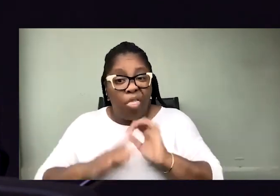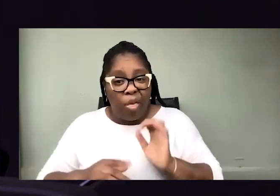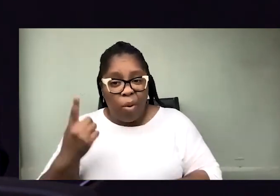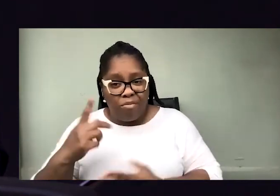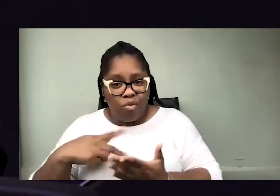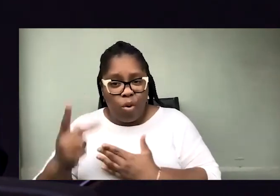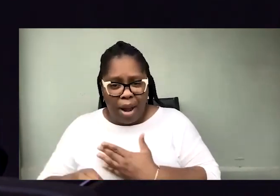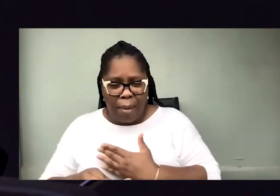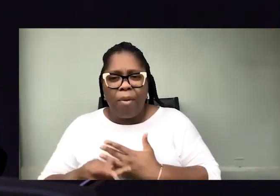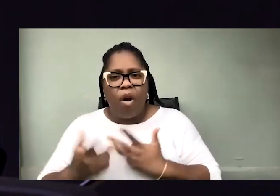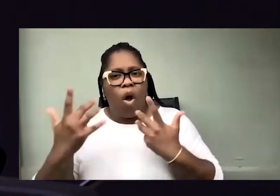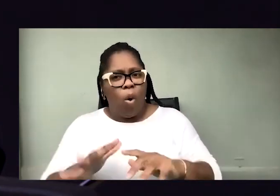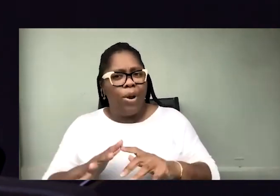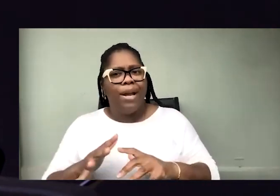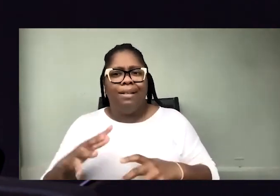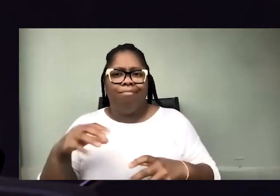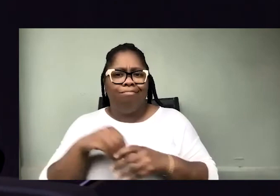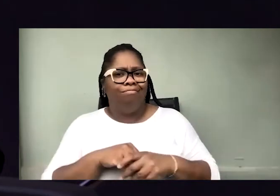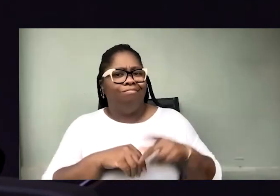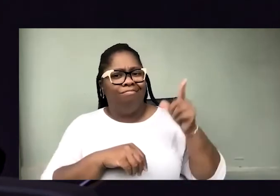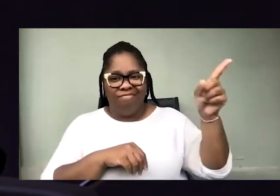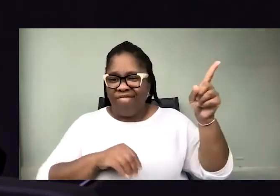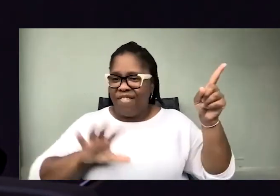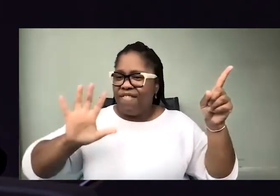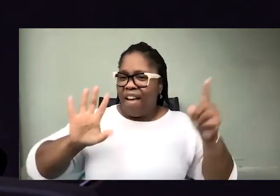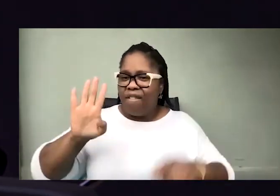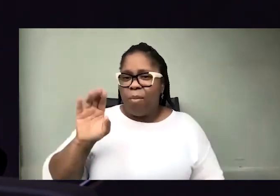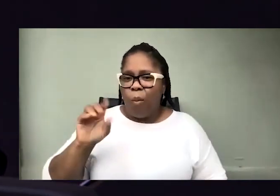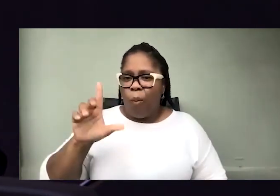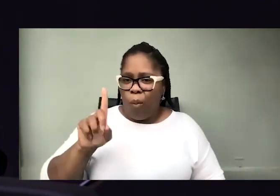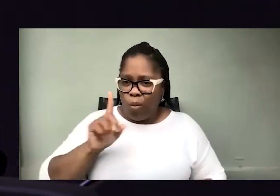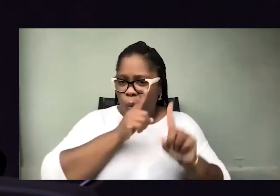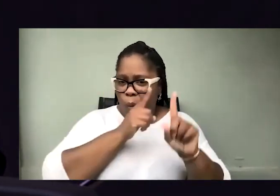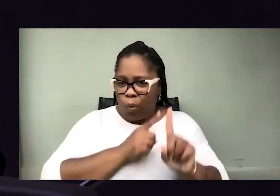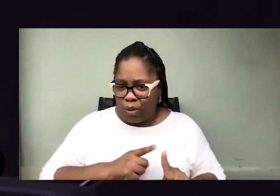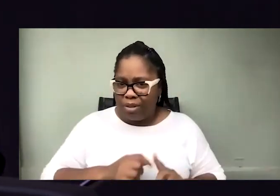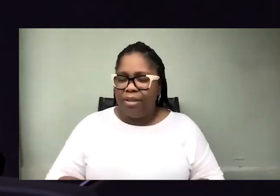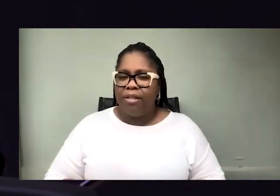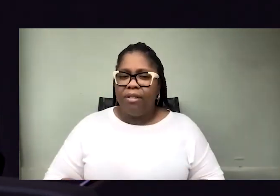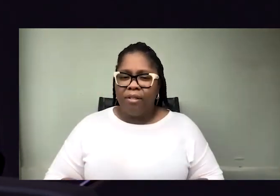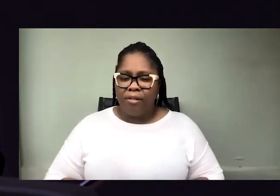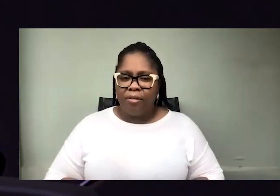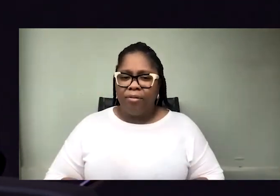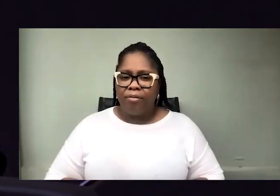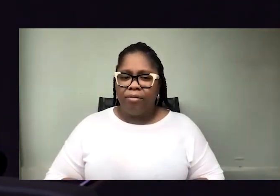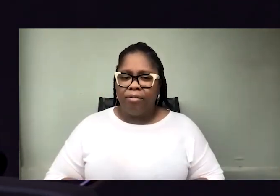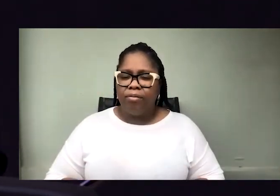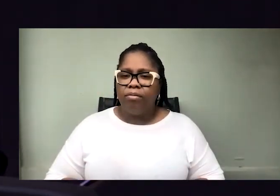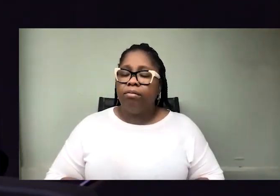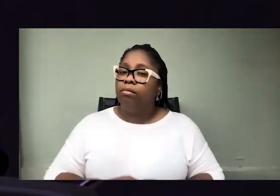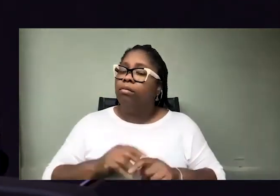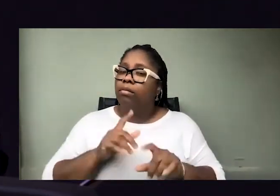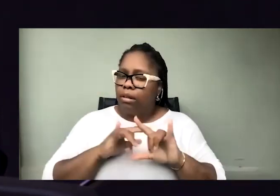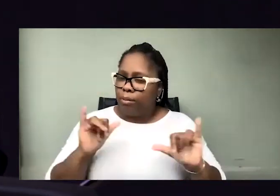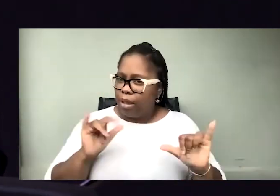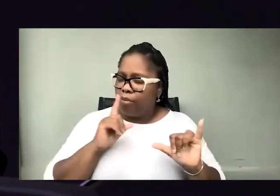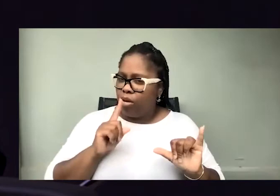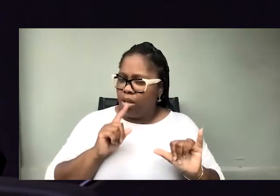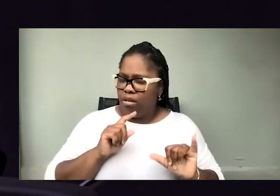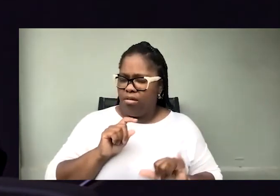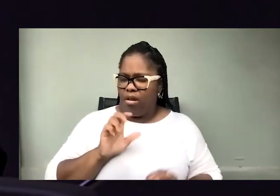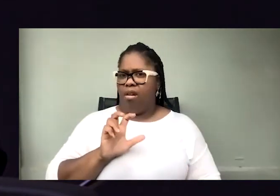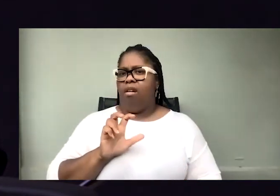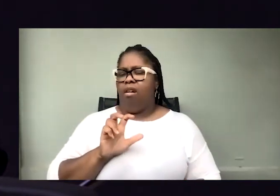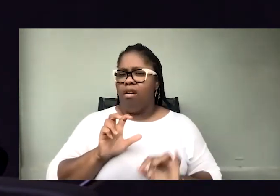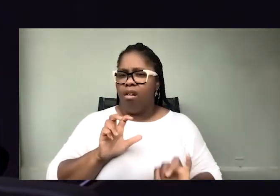at least one of the 5 bold goals. It was also very eye-opening to us